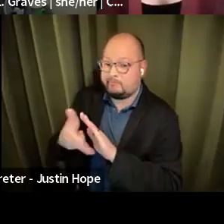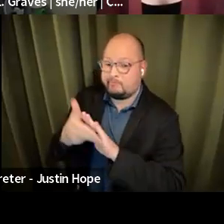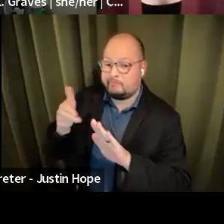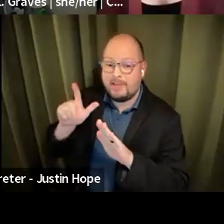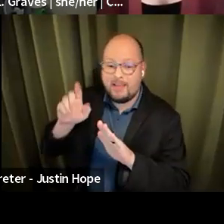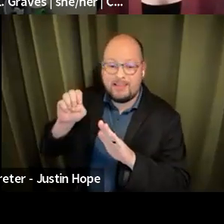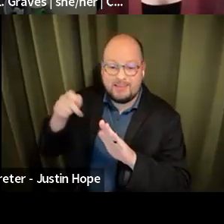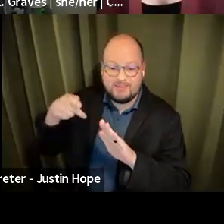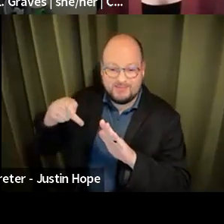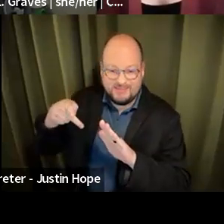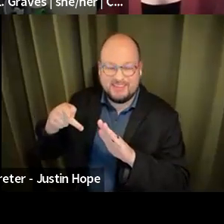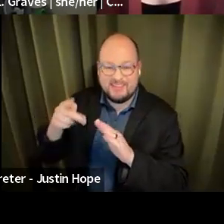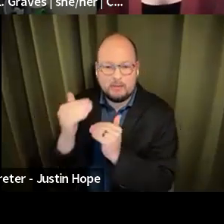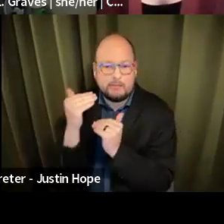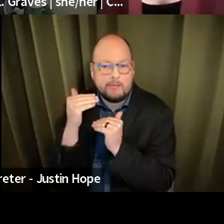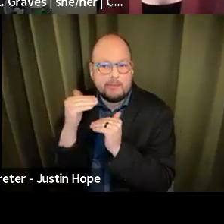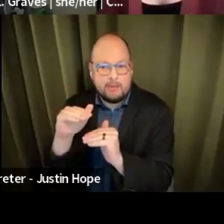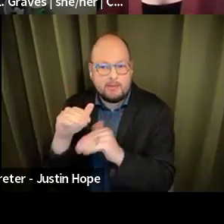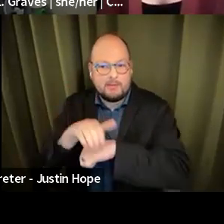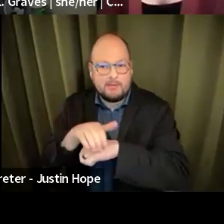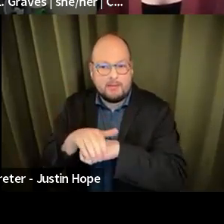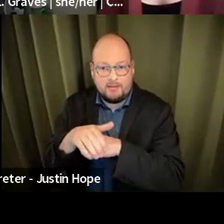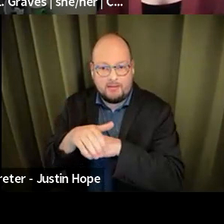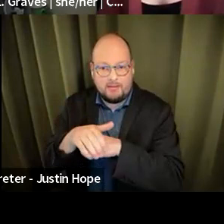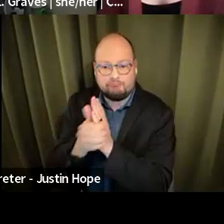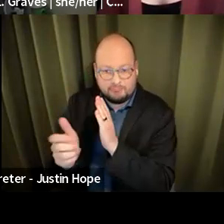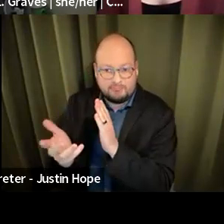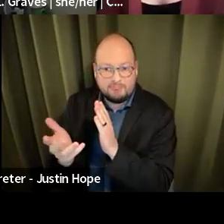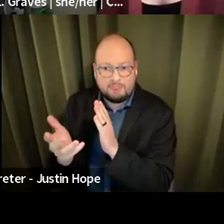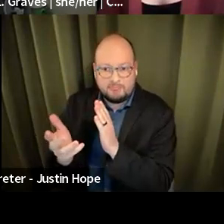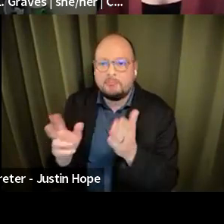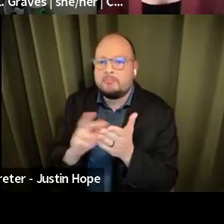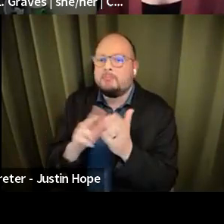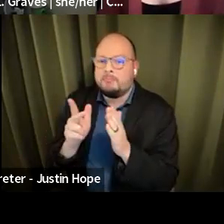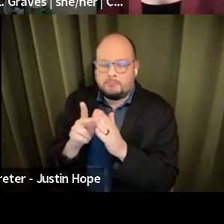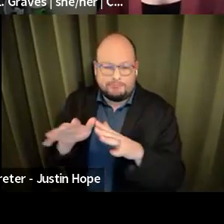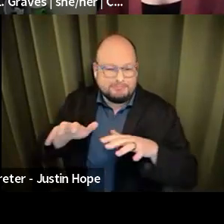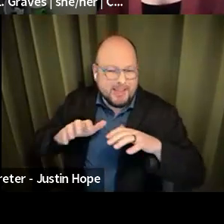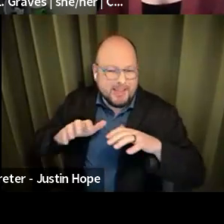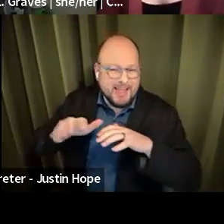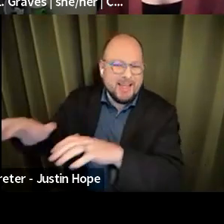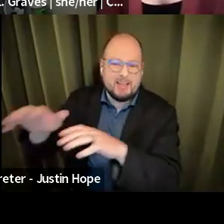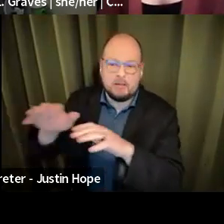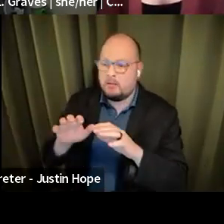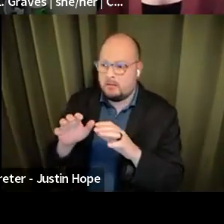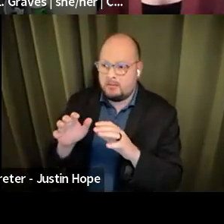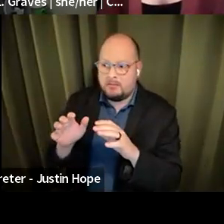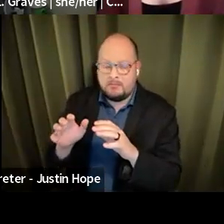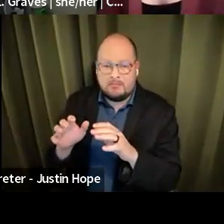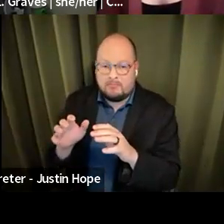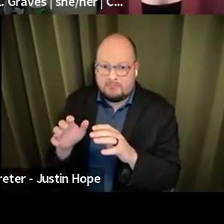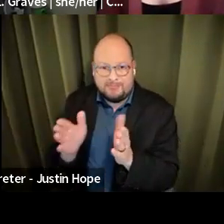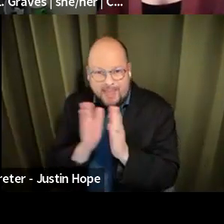limited English proficient patients. So we have a huge number of interpreting requests that we complete.